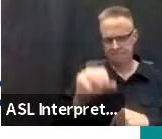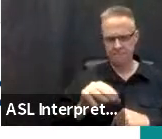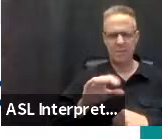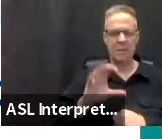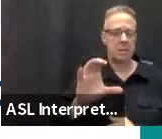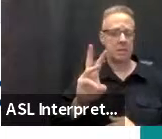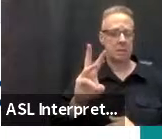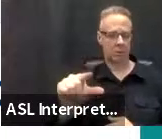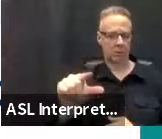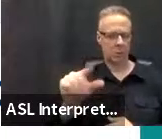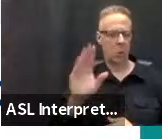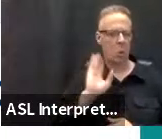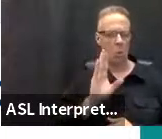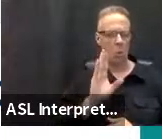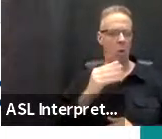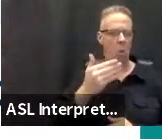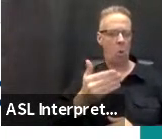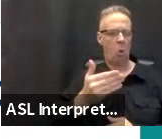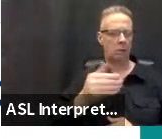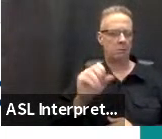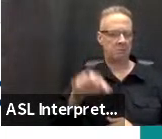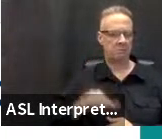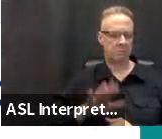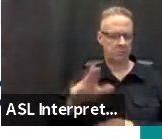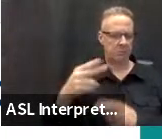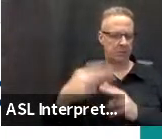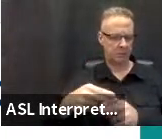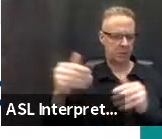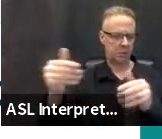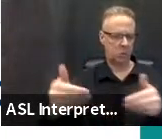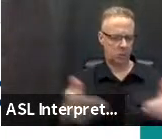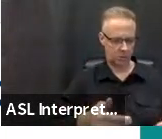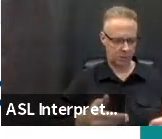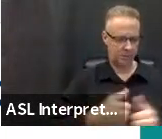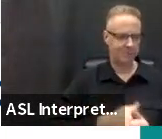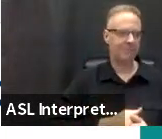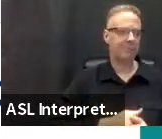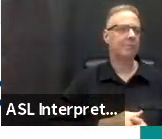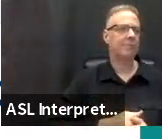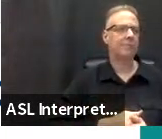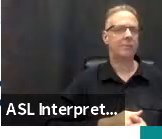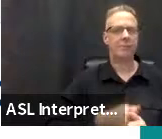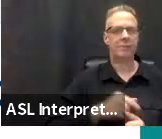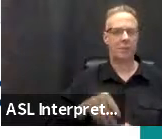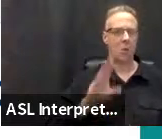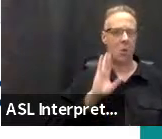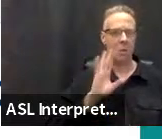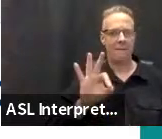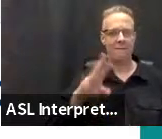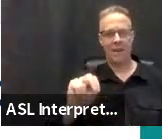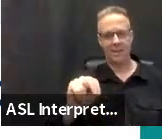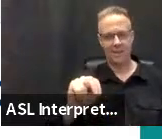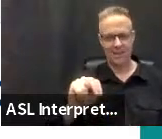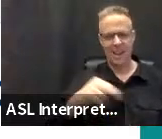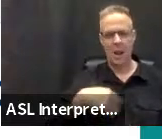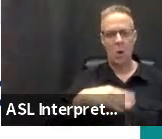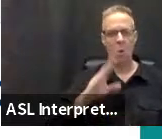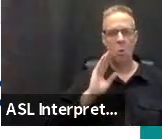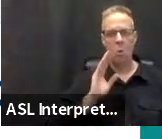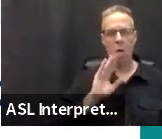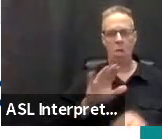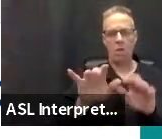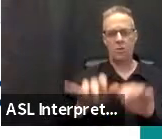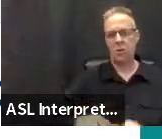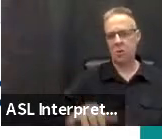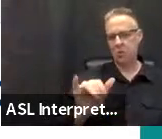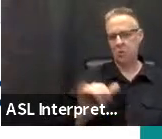group members identify themselves and introduce themselves. This will be really fun. So we're going to also put this in the chat.